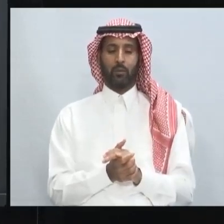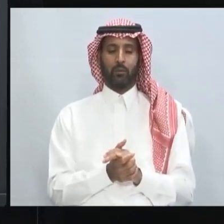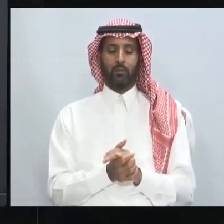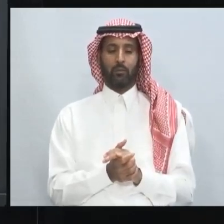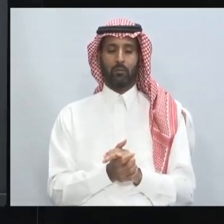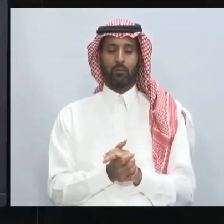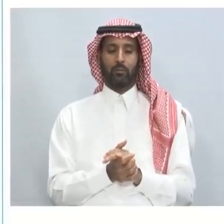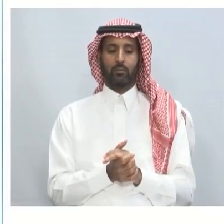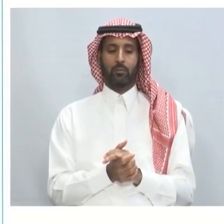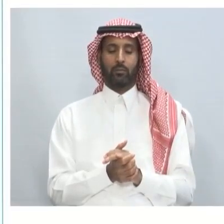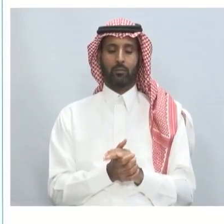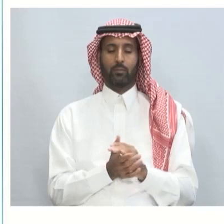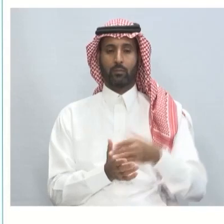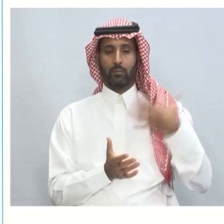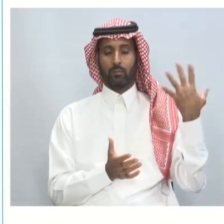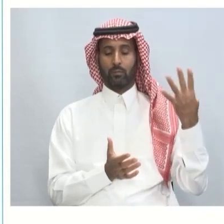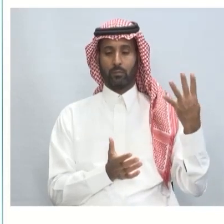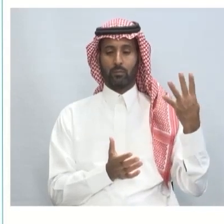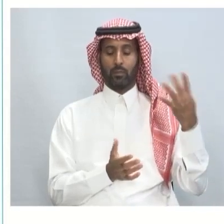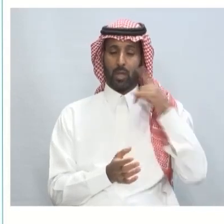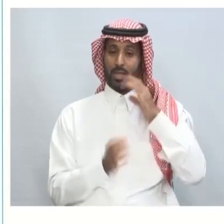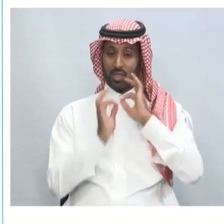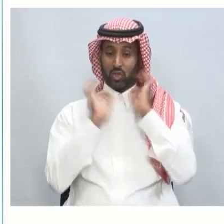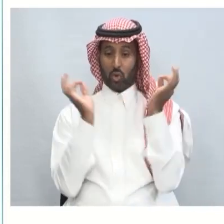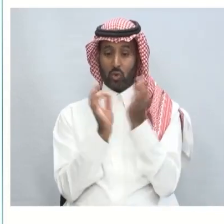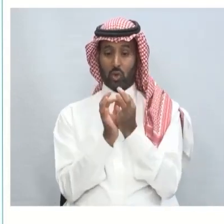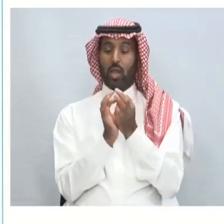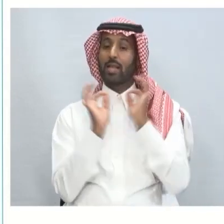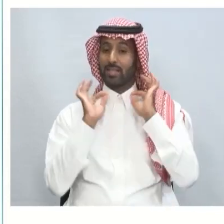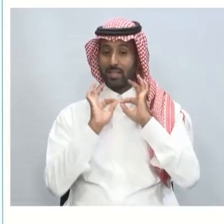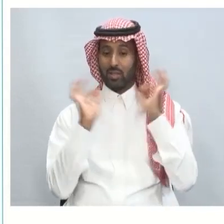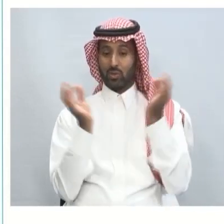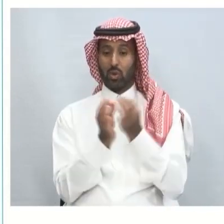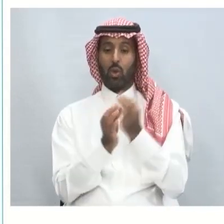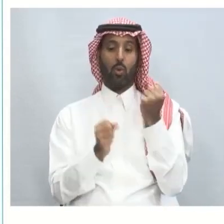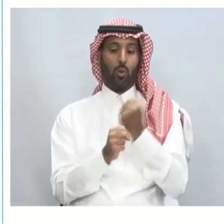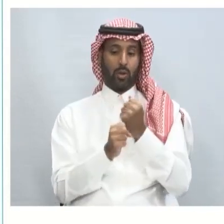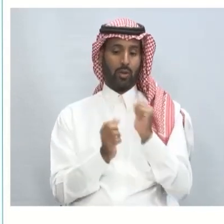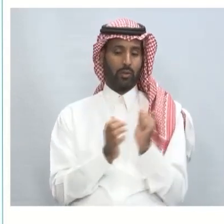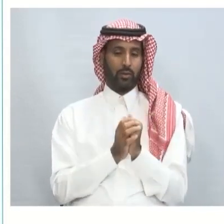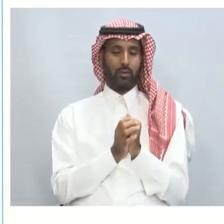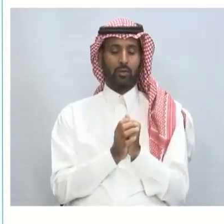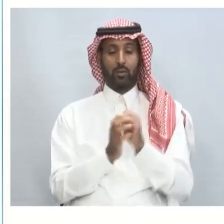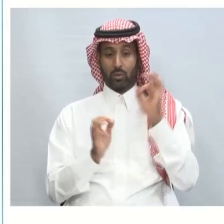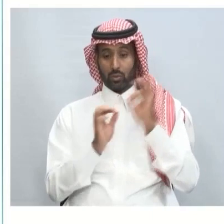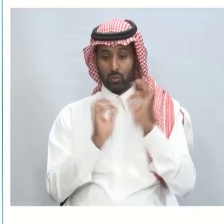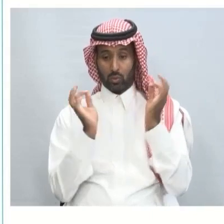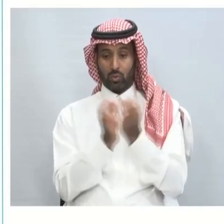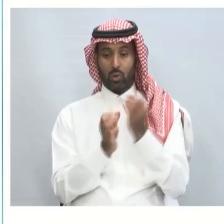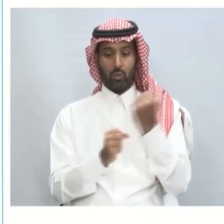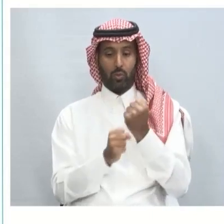movie. Number four, social worker. Social worker. Social